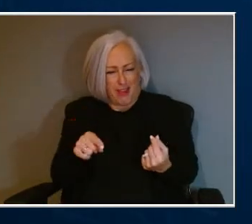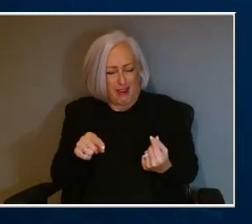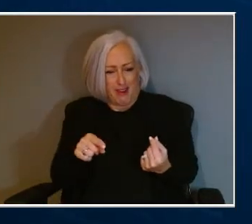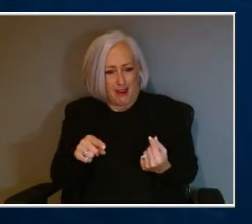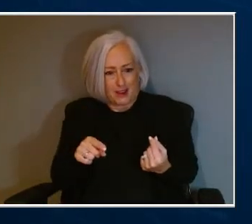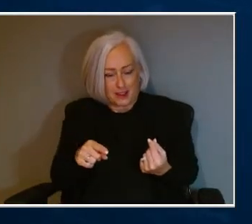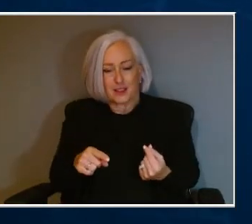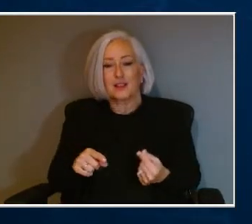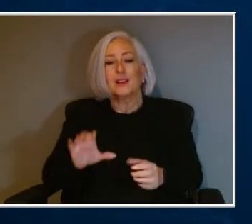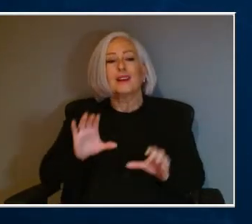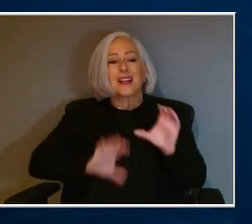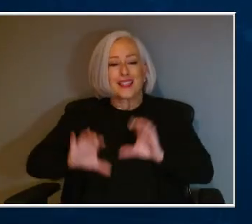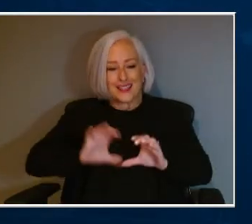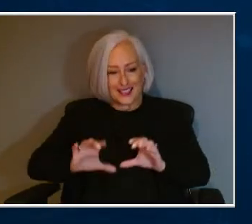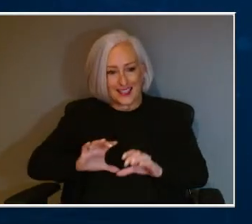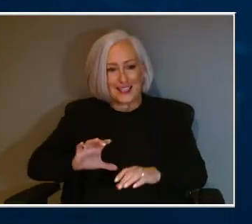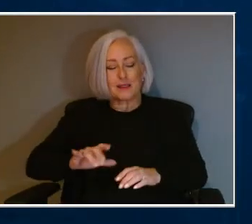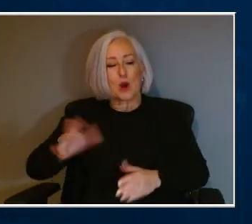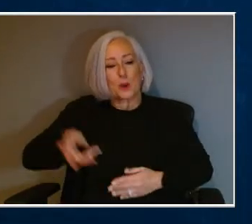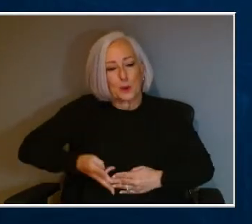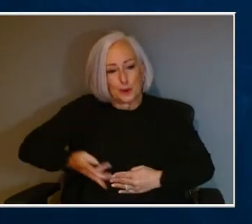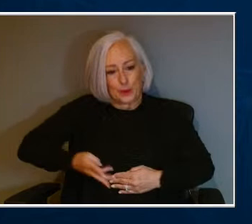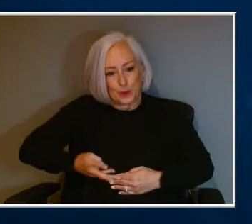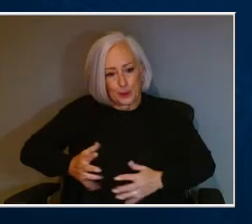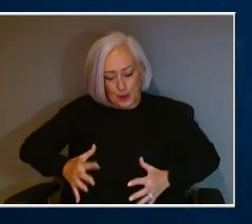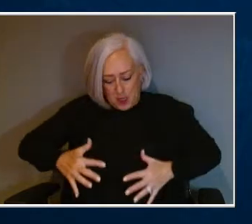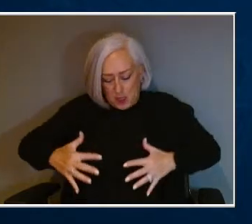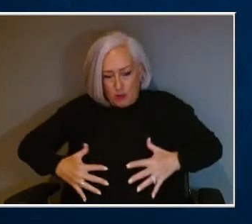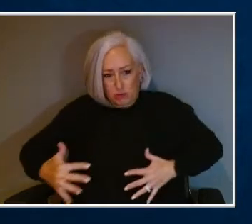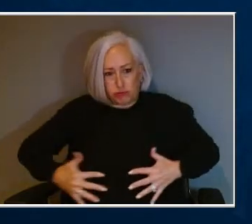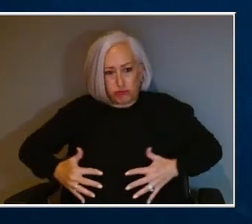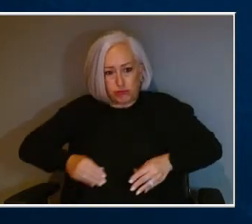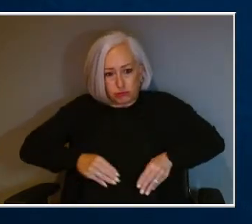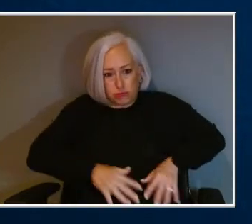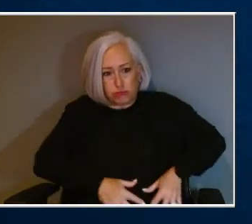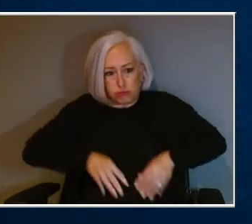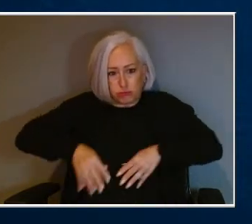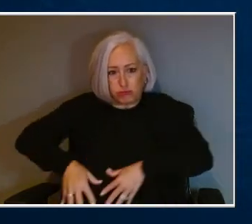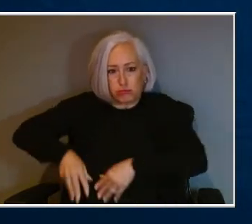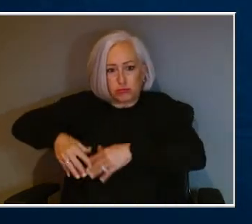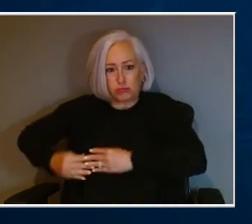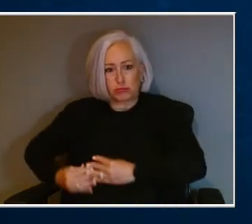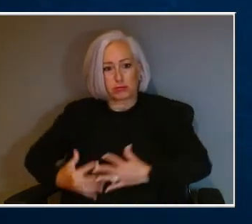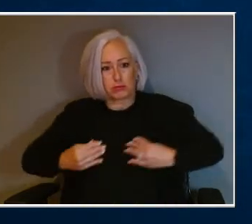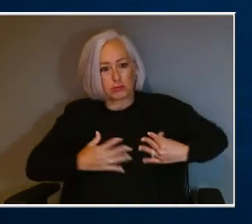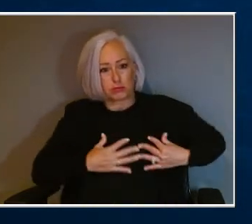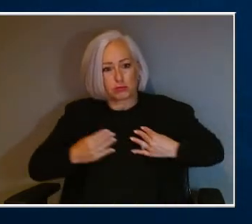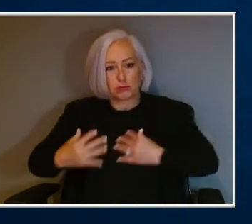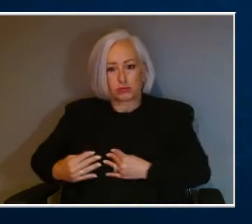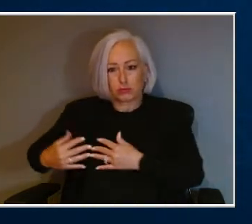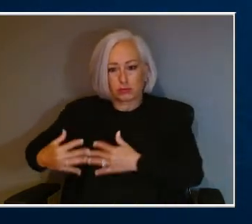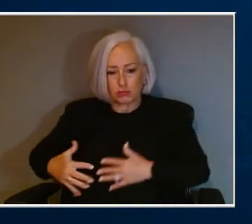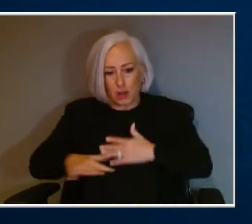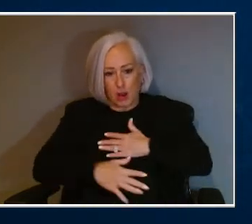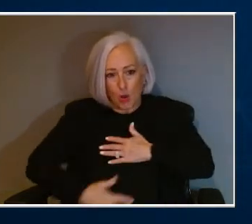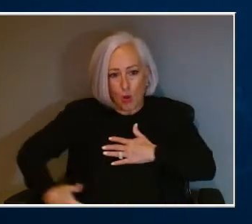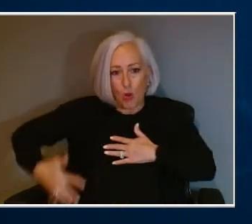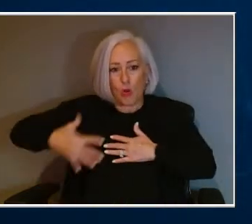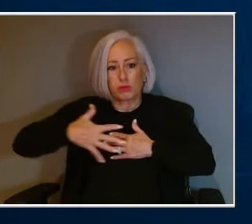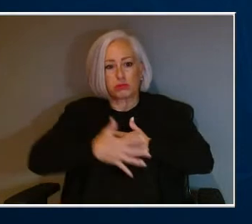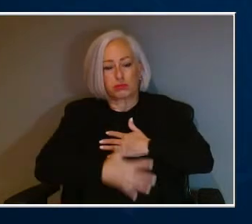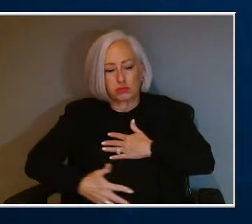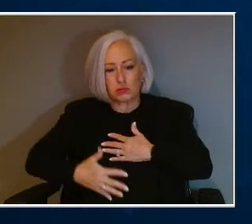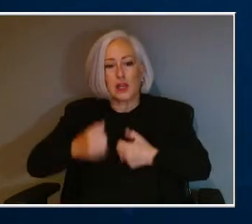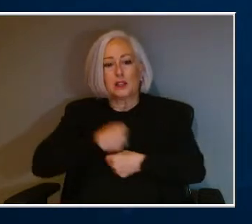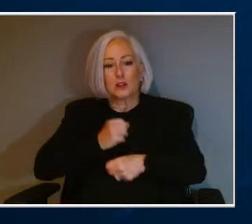the abdominal cavity is distributed well to all areas within the abdominal cavity or the peritoneum, so that all areas are effectively